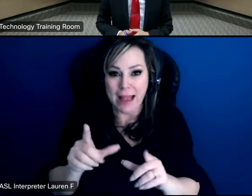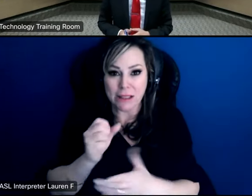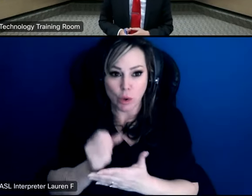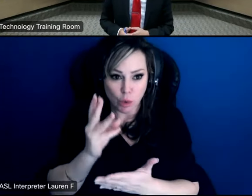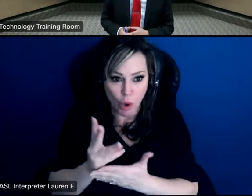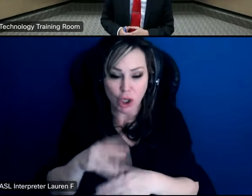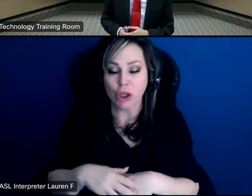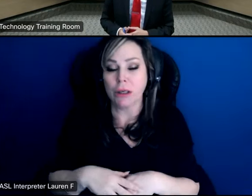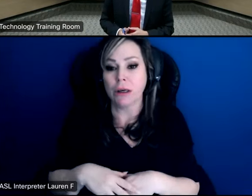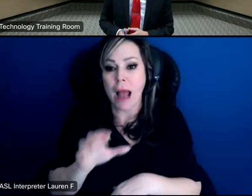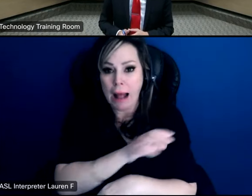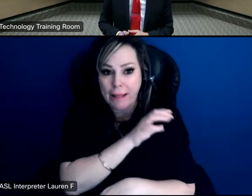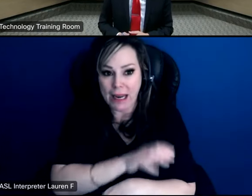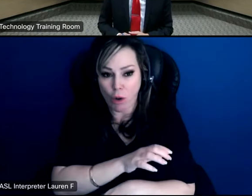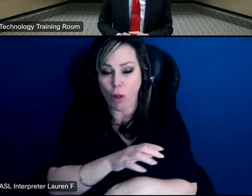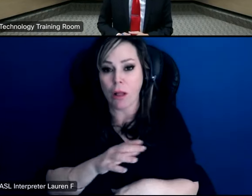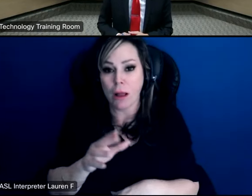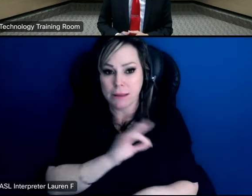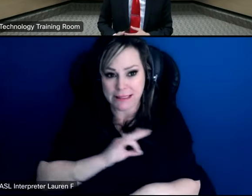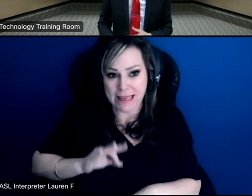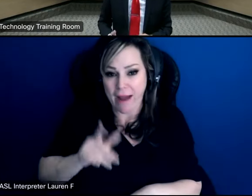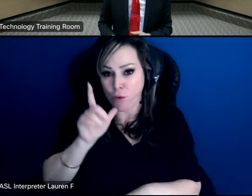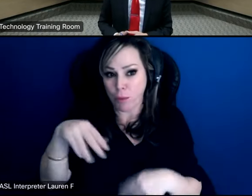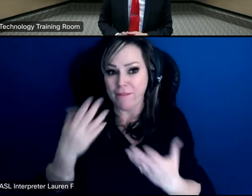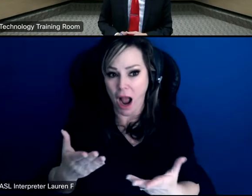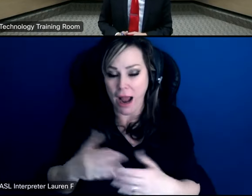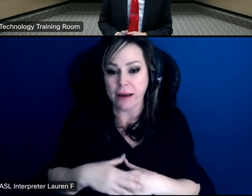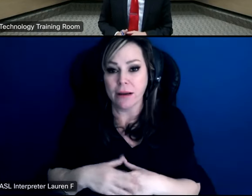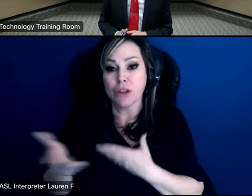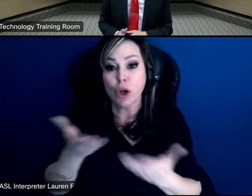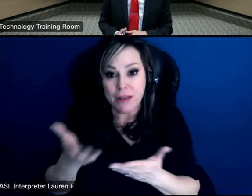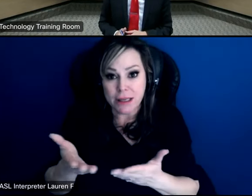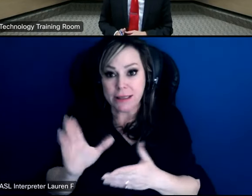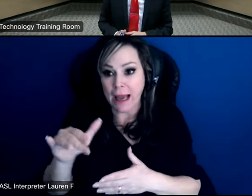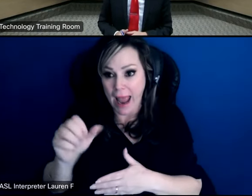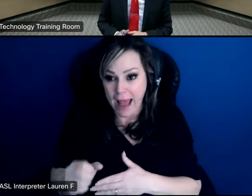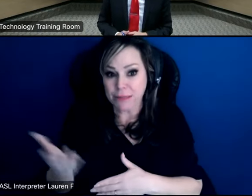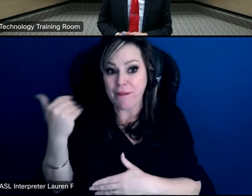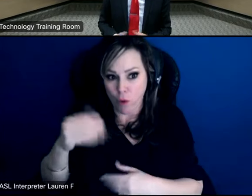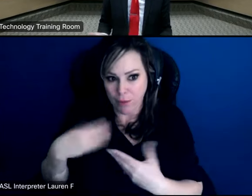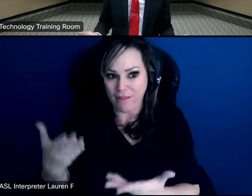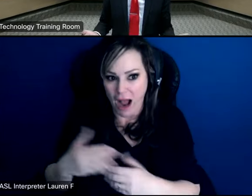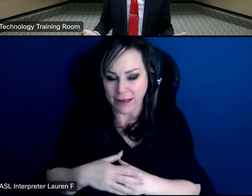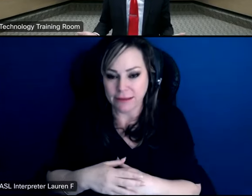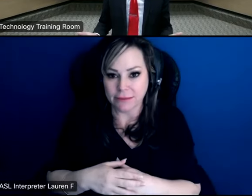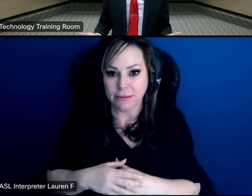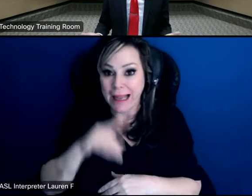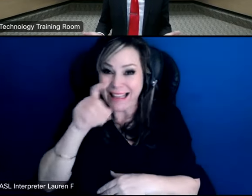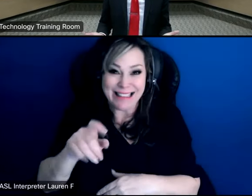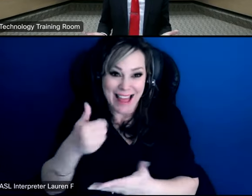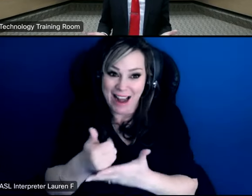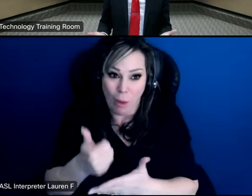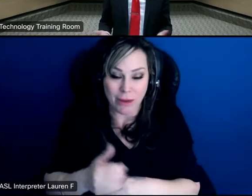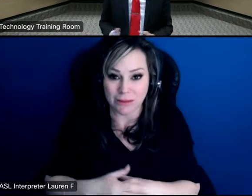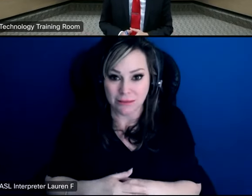clinical persons that can provide some of the services that cis would provide because our kids need it and so